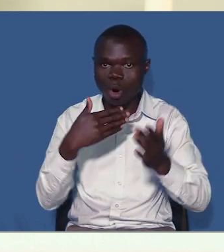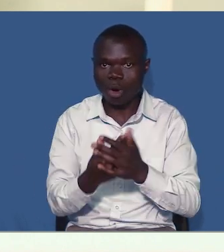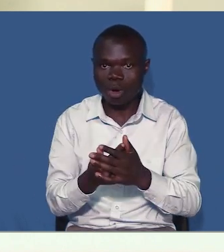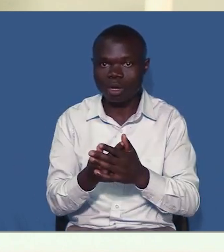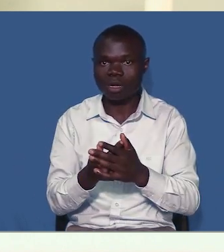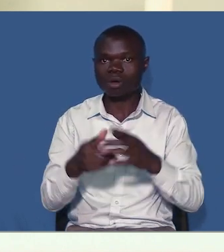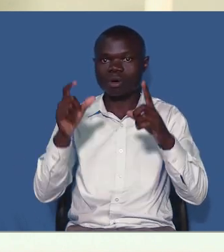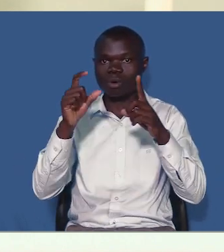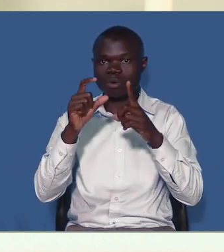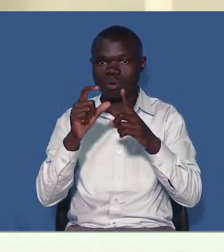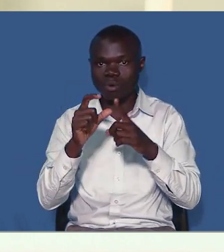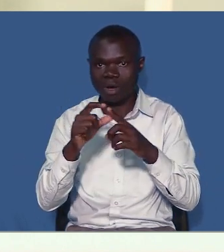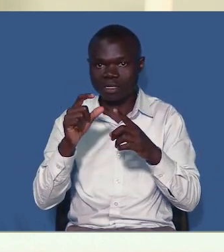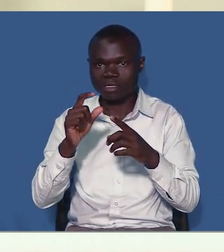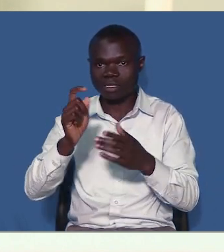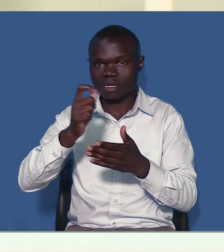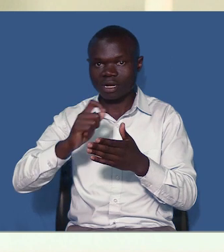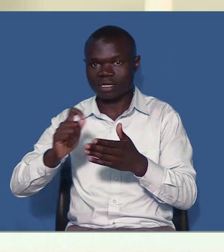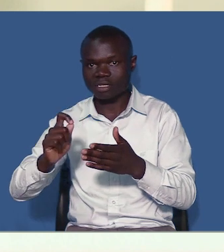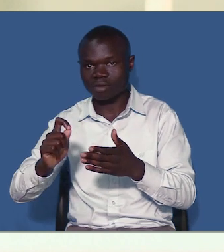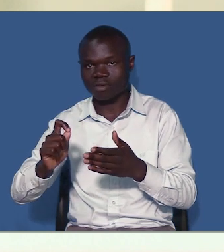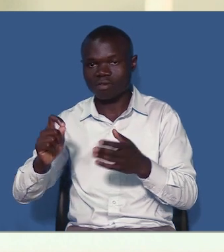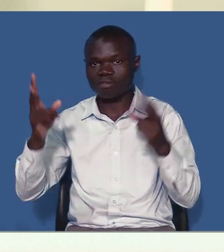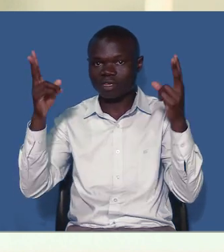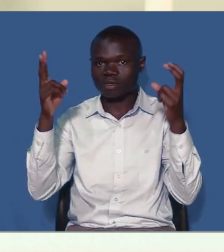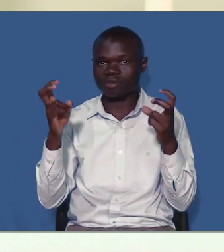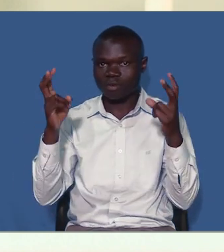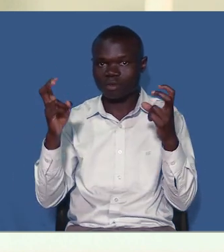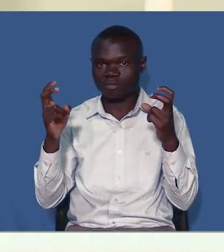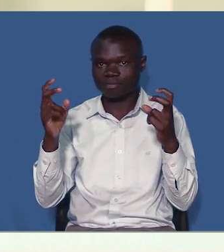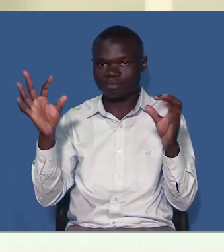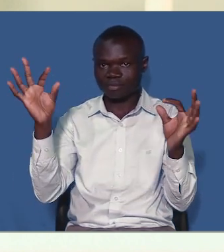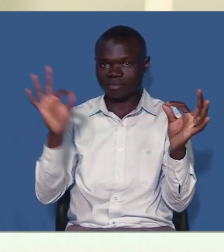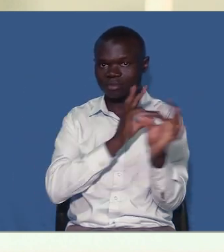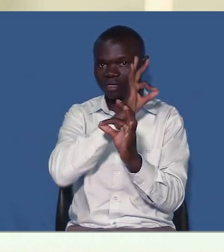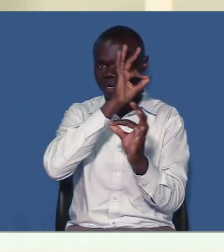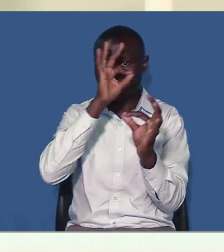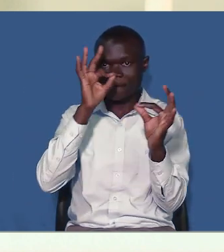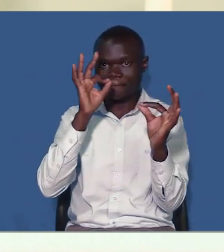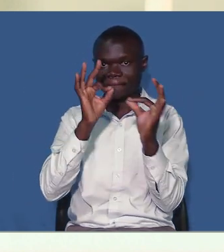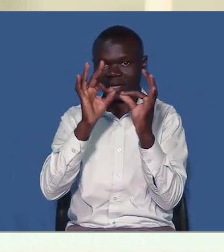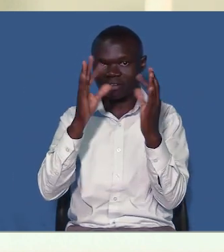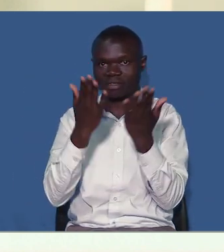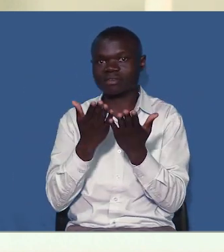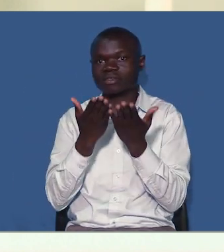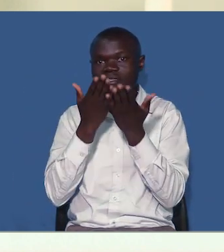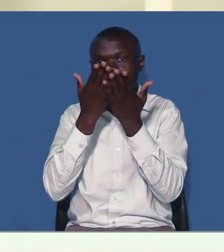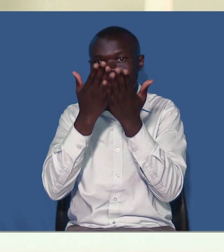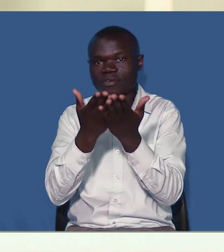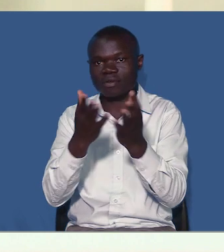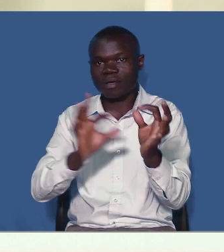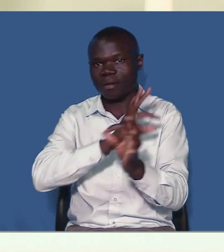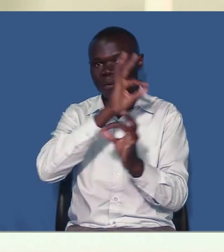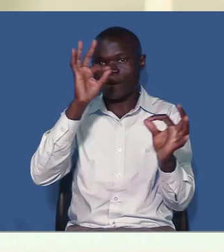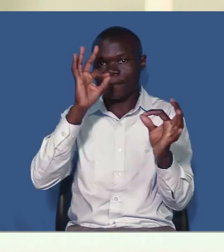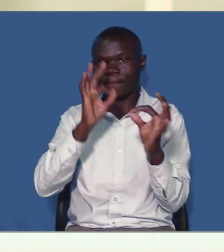focal point is heaven. A perfect place where perfect submission and perfect delight will